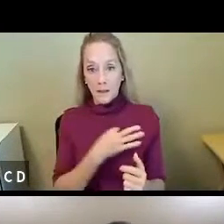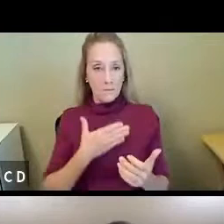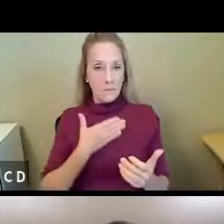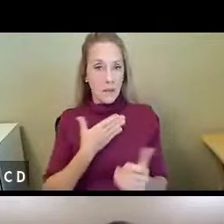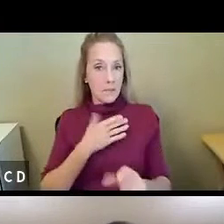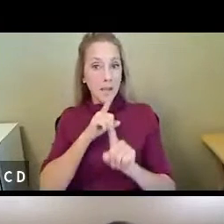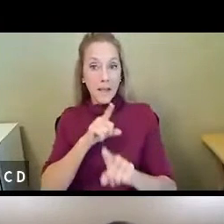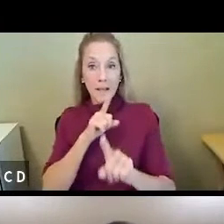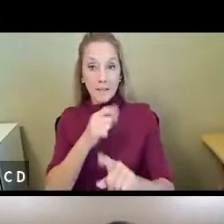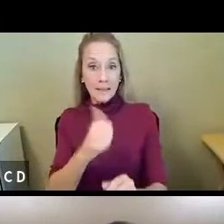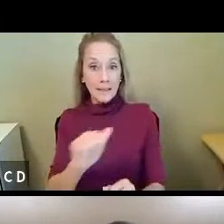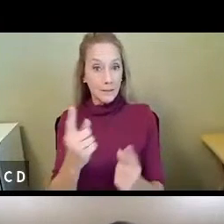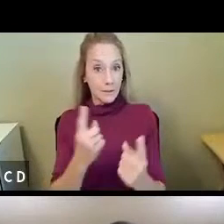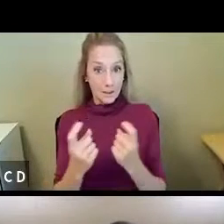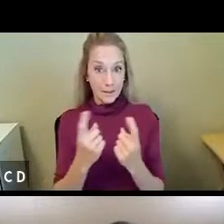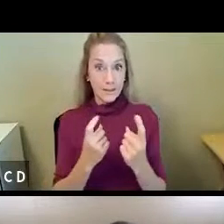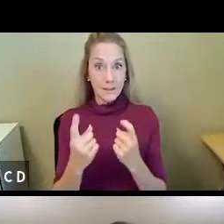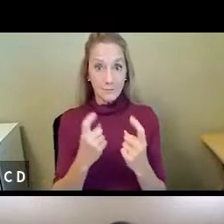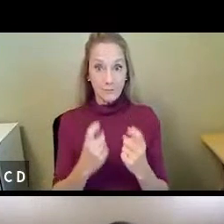them.